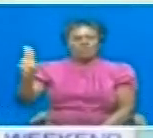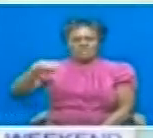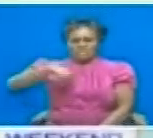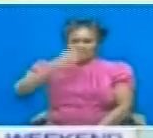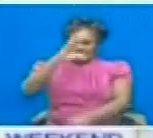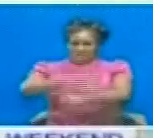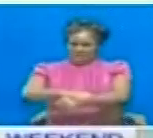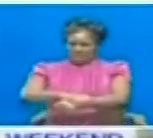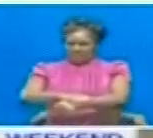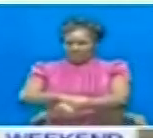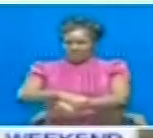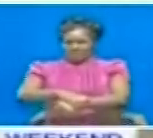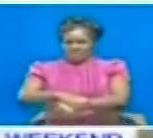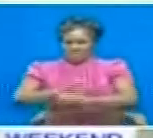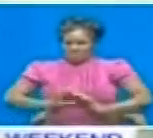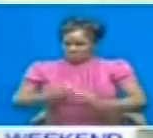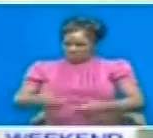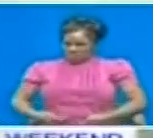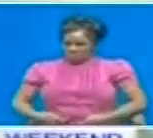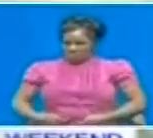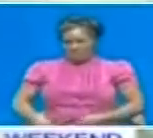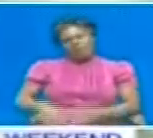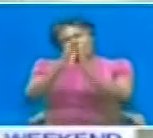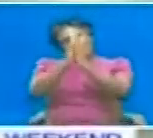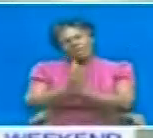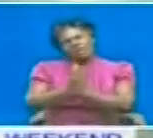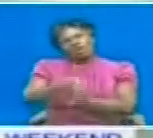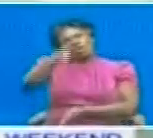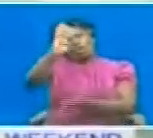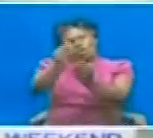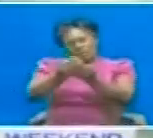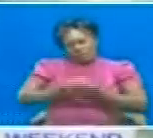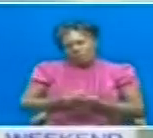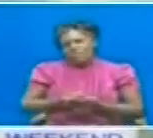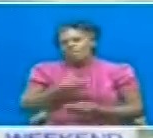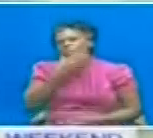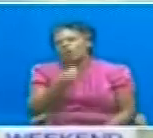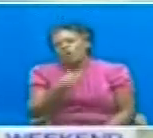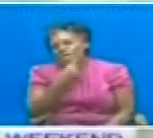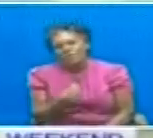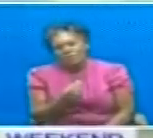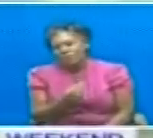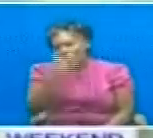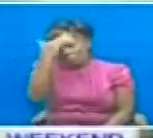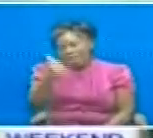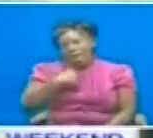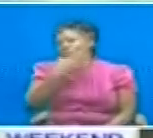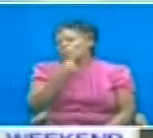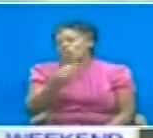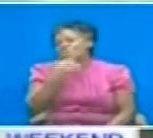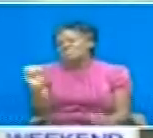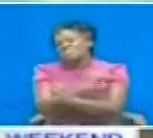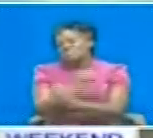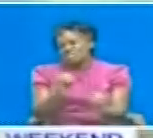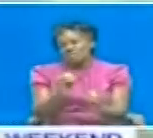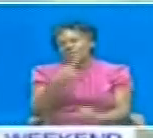nilipanga wakati nilishika imimba, nilipanga, nikasema Mungu anisaidie, nizae kijana, kwa sababu sina kijana,